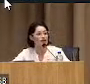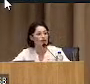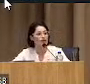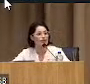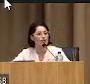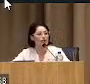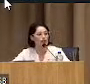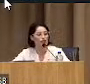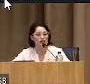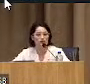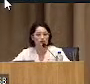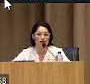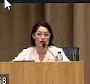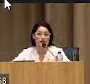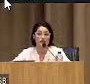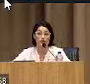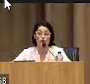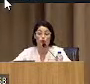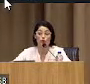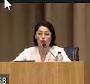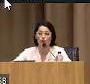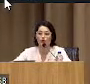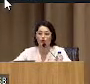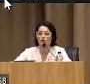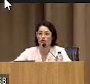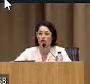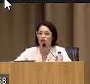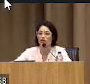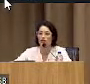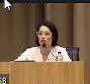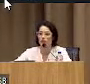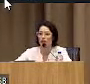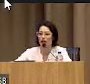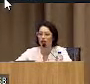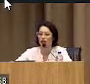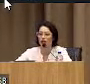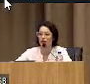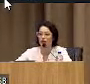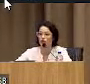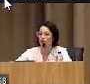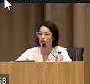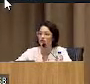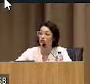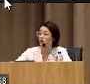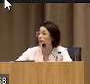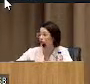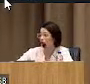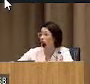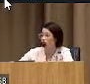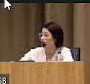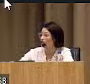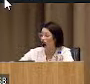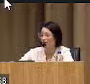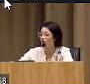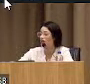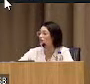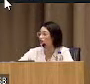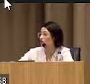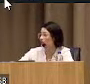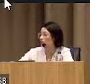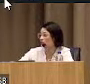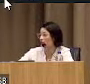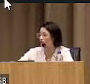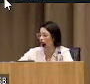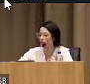about reinfection cases. It was evaluated in June 2020, published in